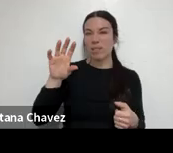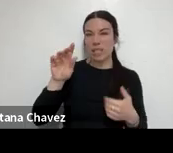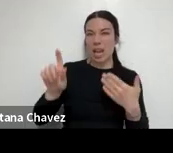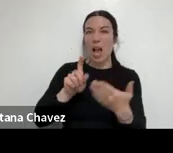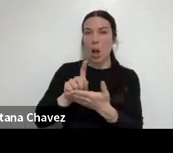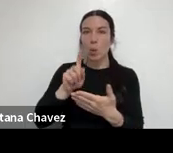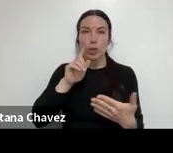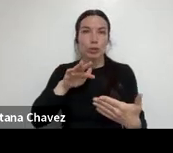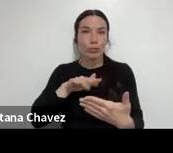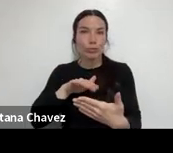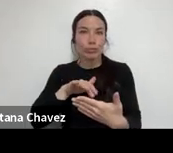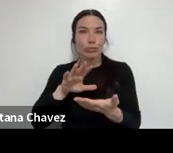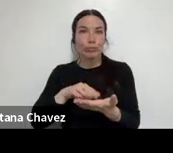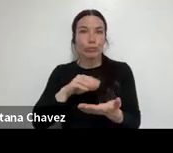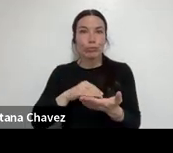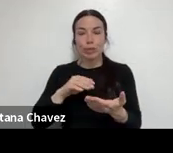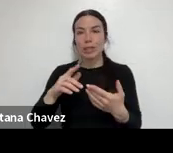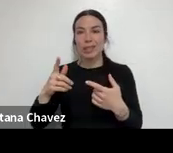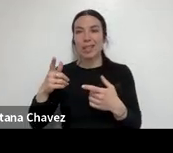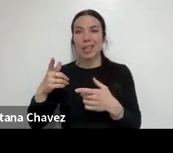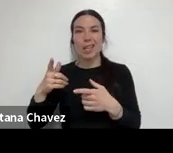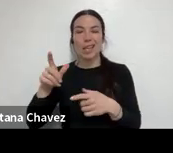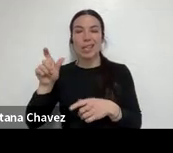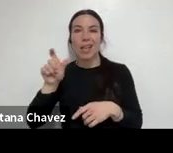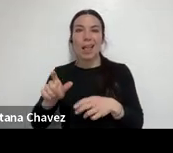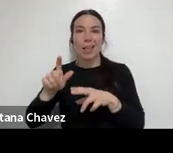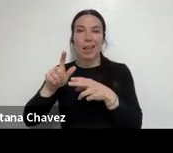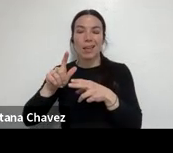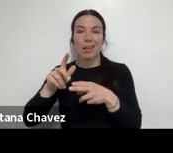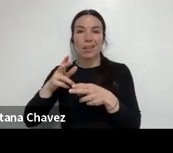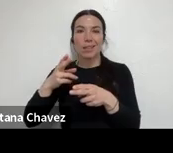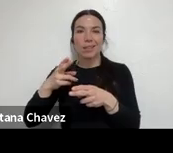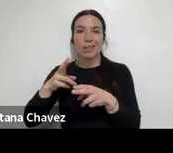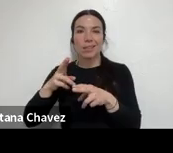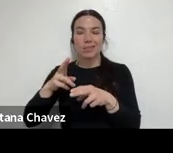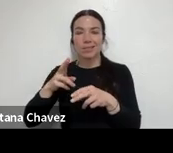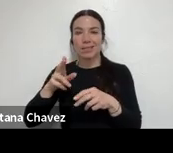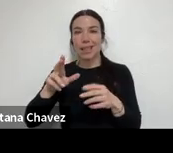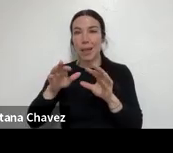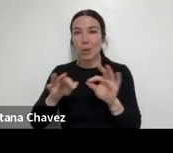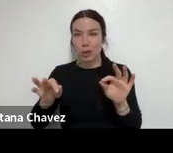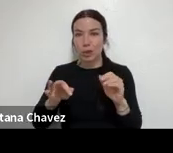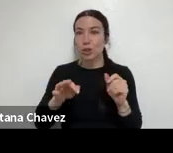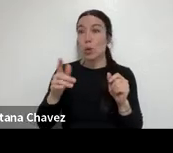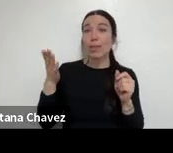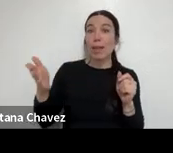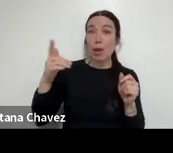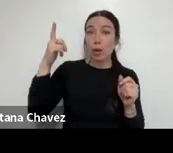will learn your most important information on how to communicate when you are in